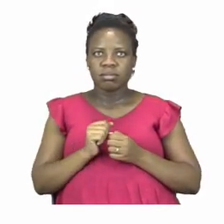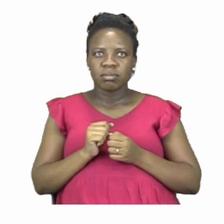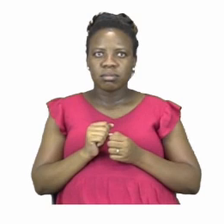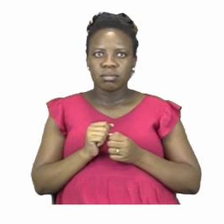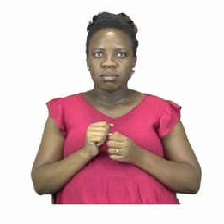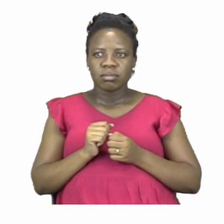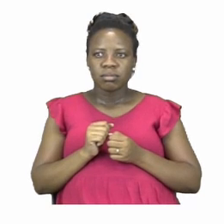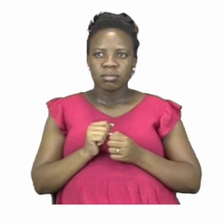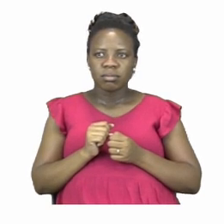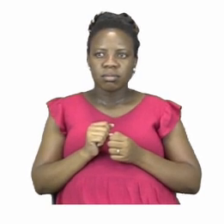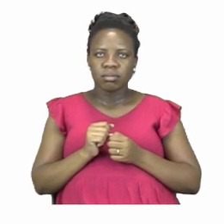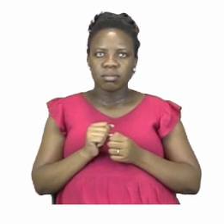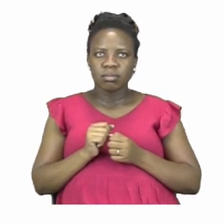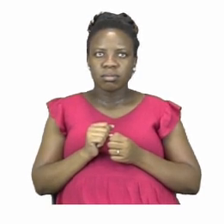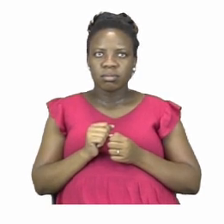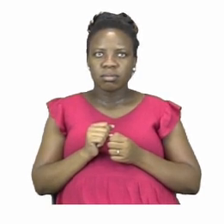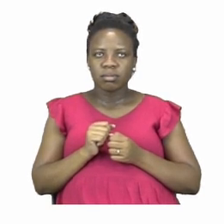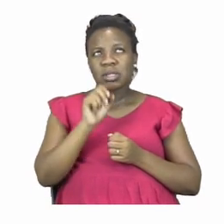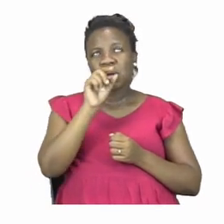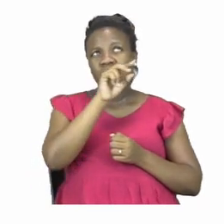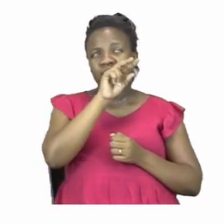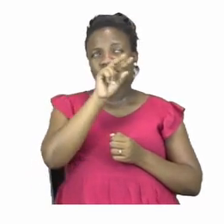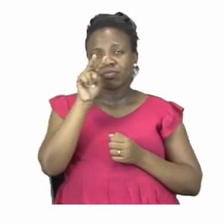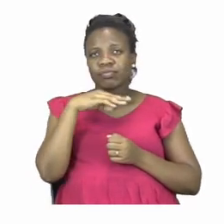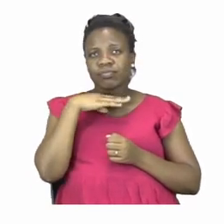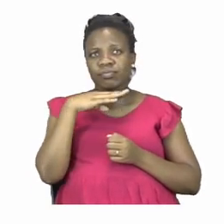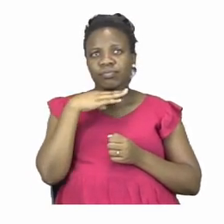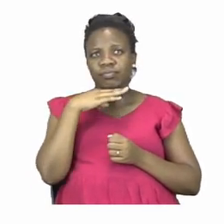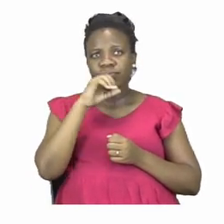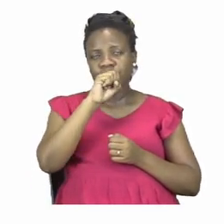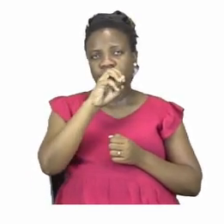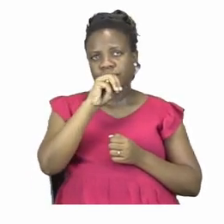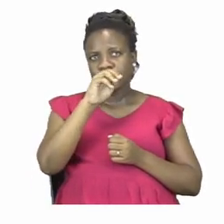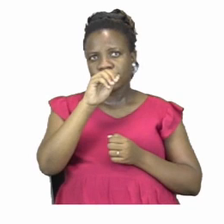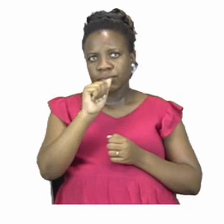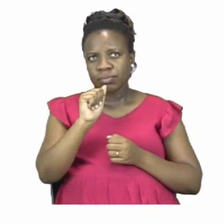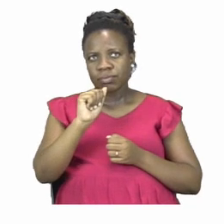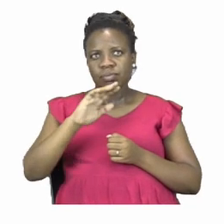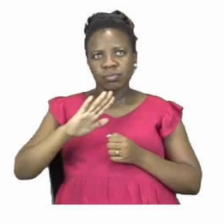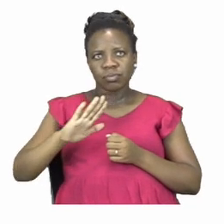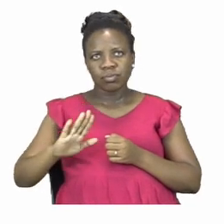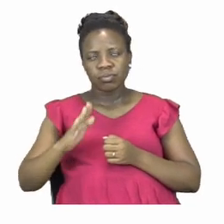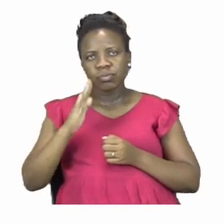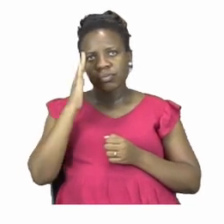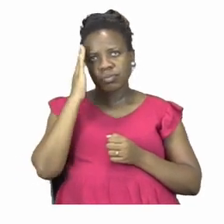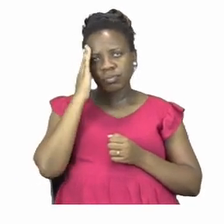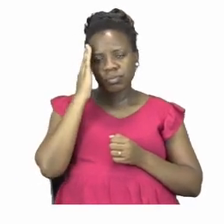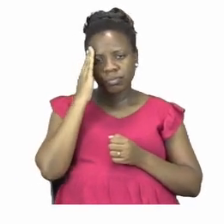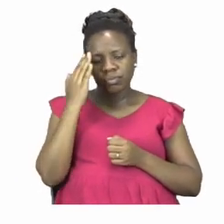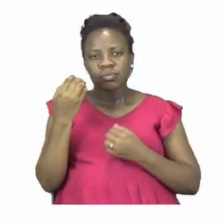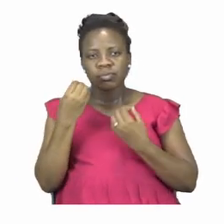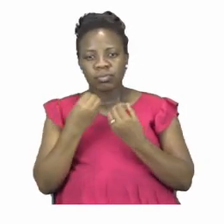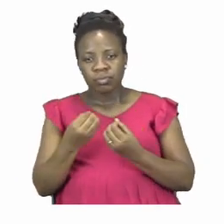you. Let's read it, and it says, Sam wanted to find out how many learners in